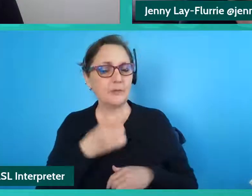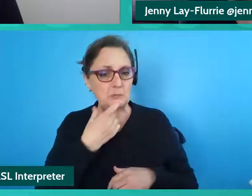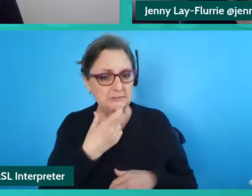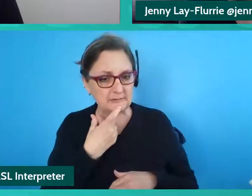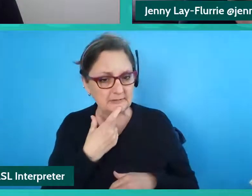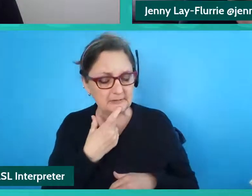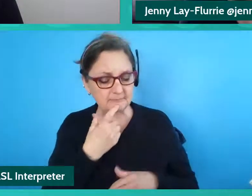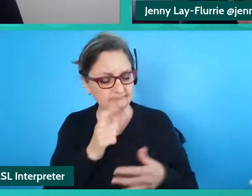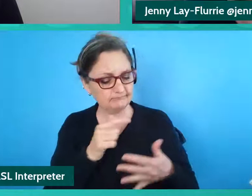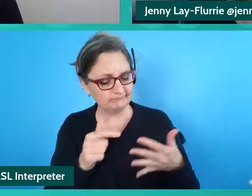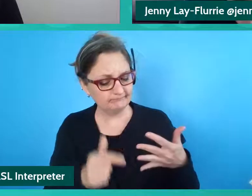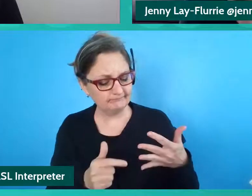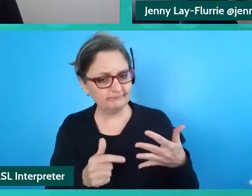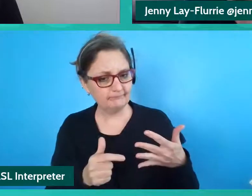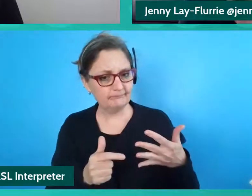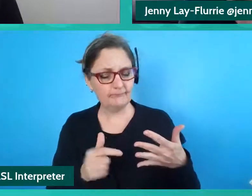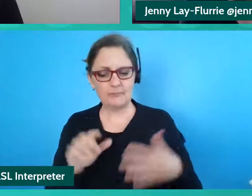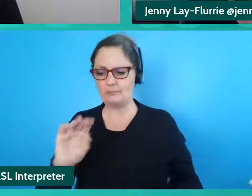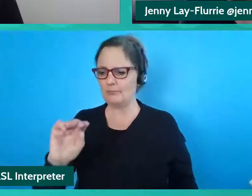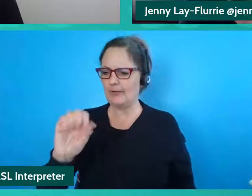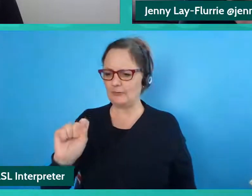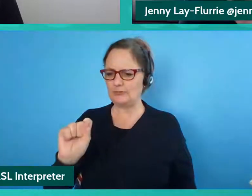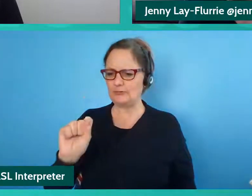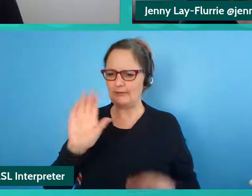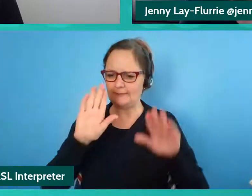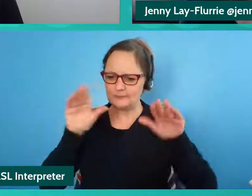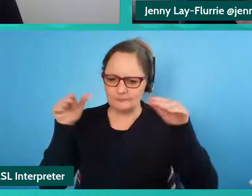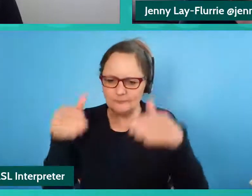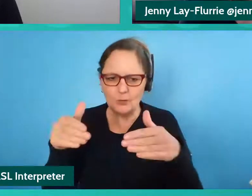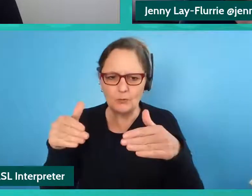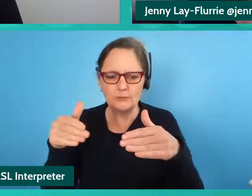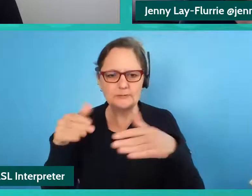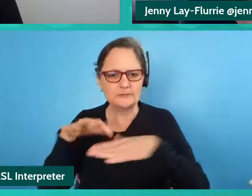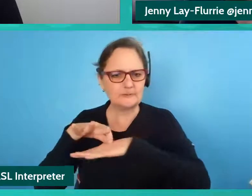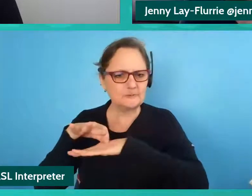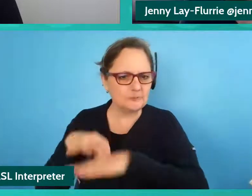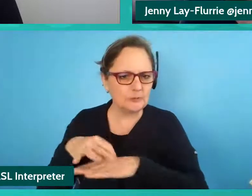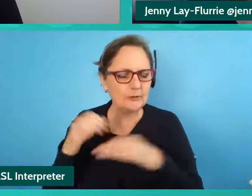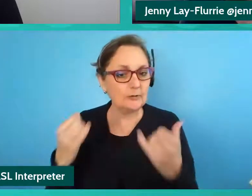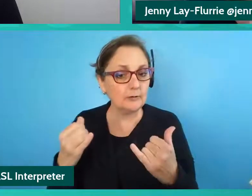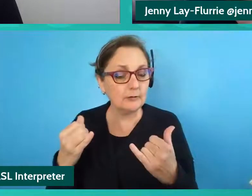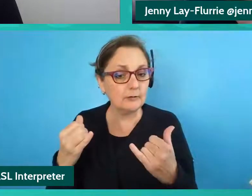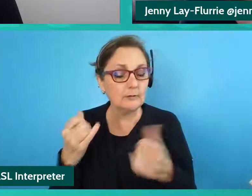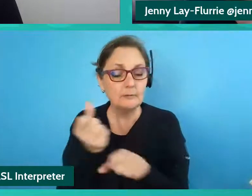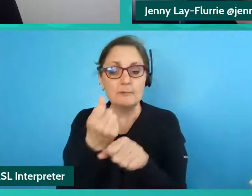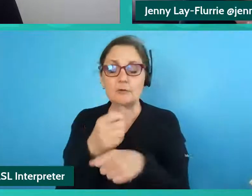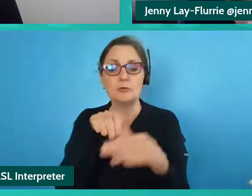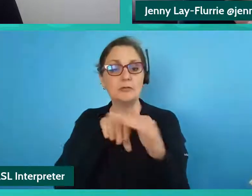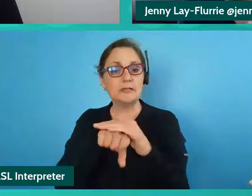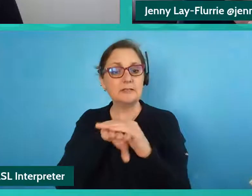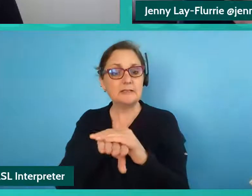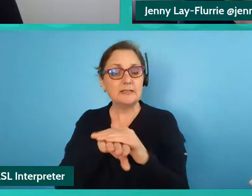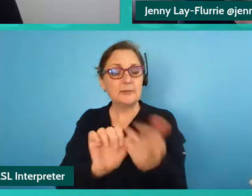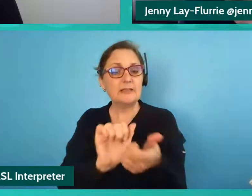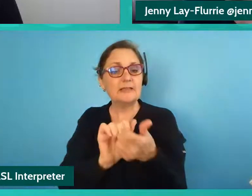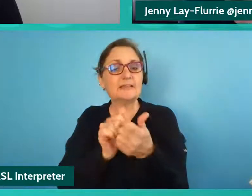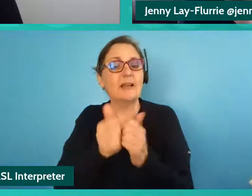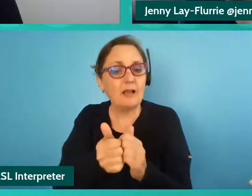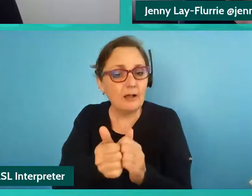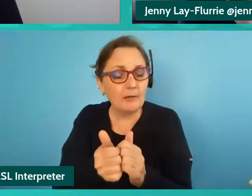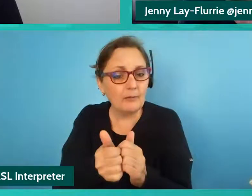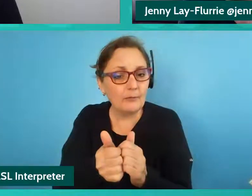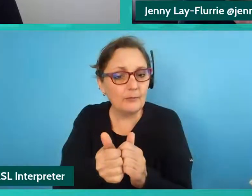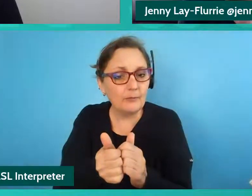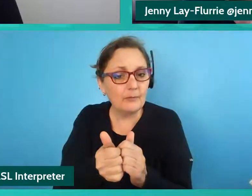things. Where we're grounded and focused to now is really making sure that accessibility is the means to